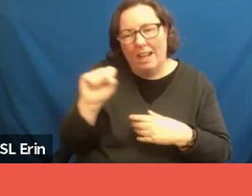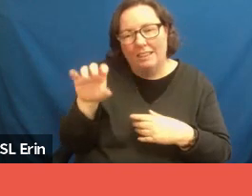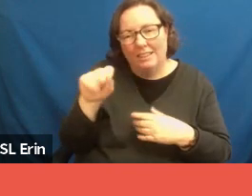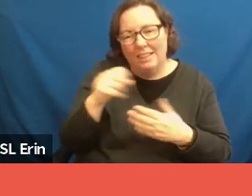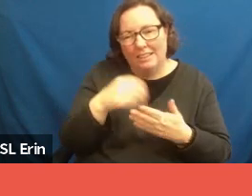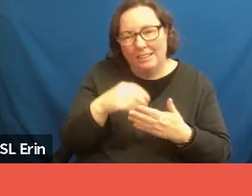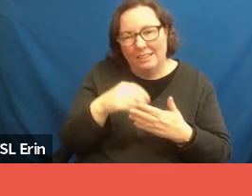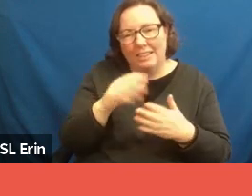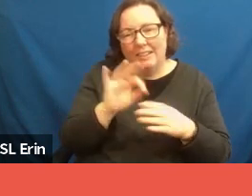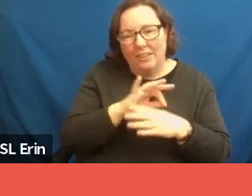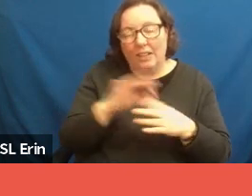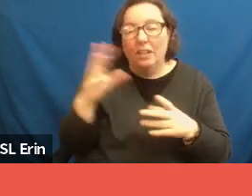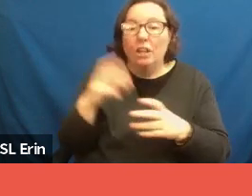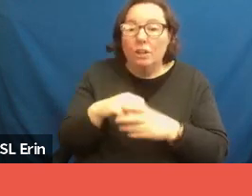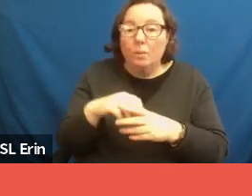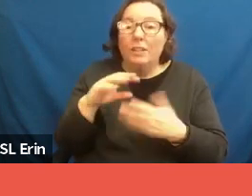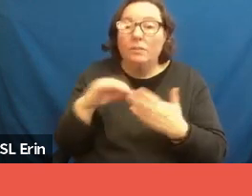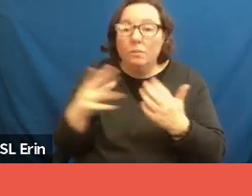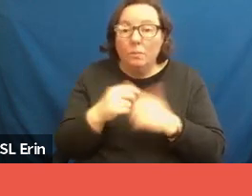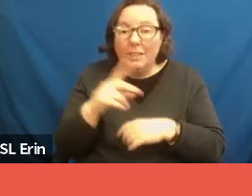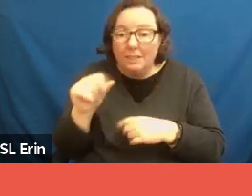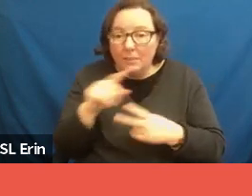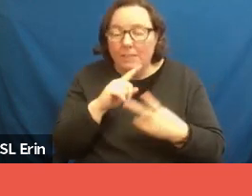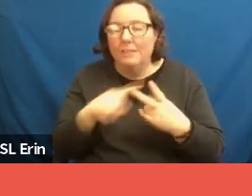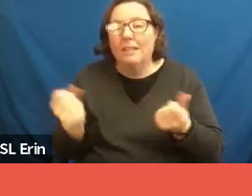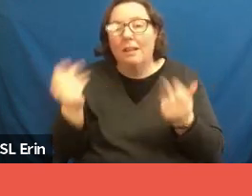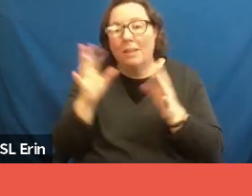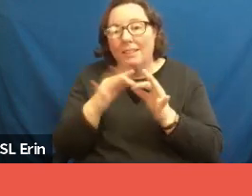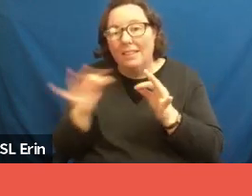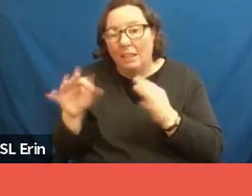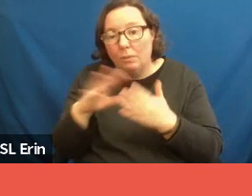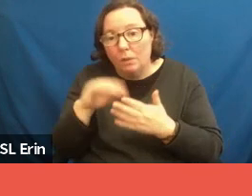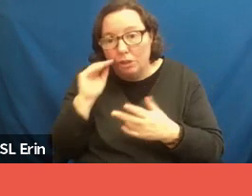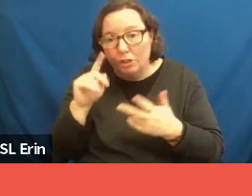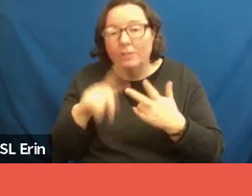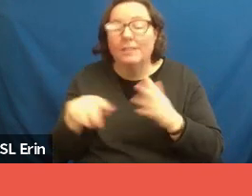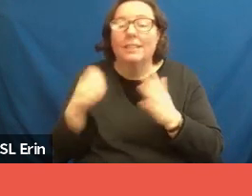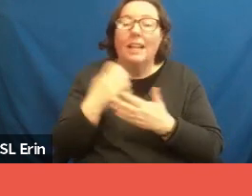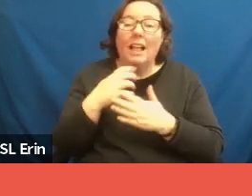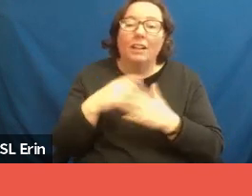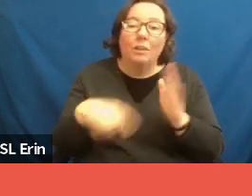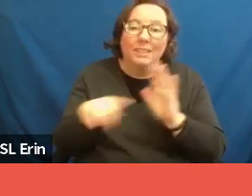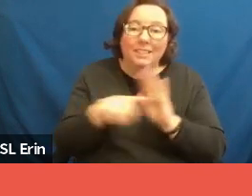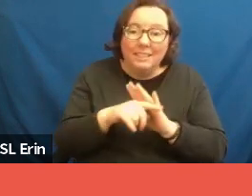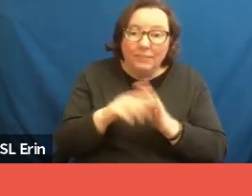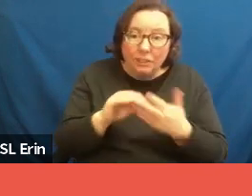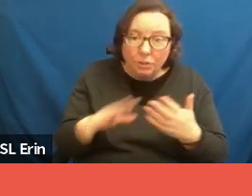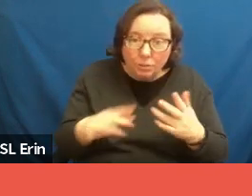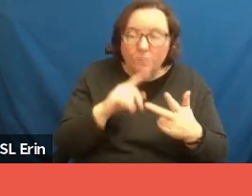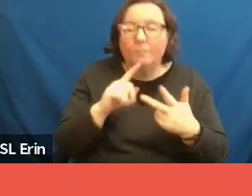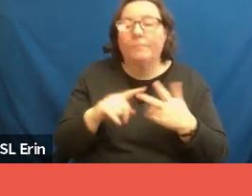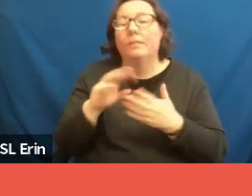students with disabilities, multilingual learners, economically disadvantaged students, and students who attend middle